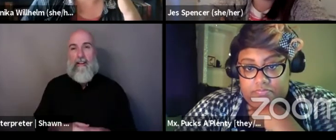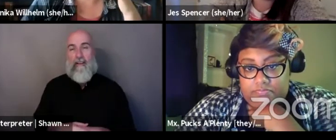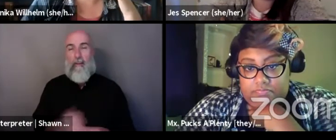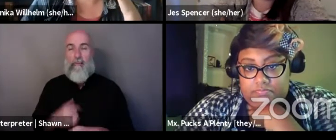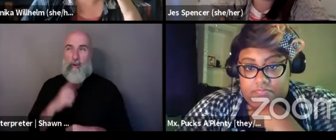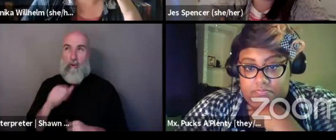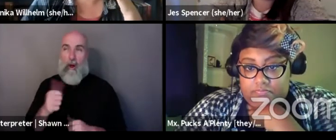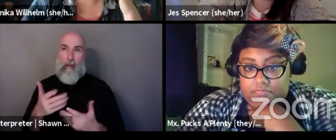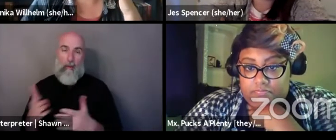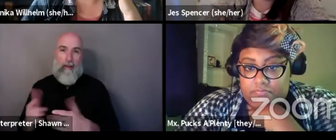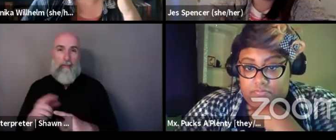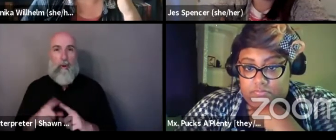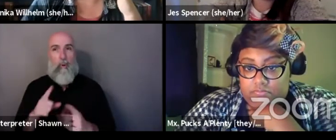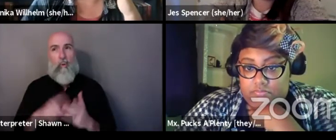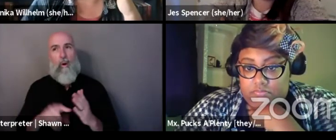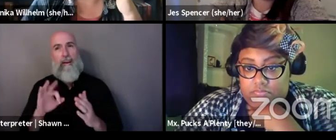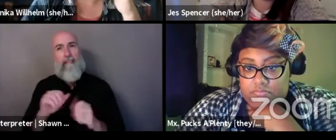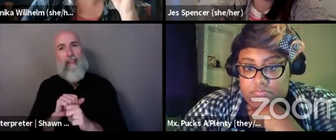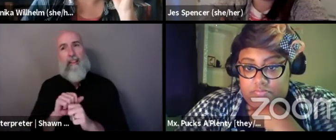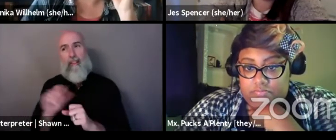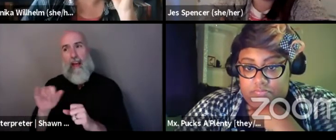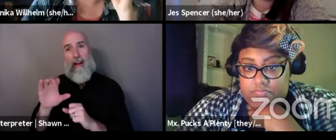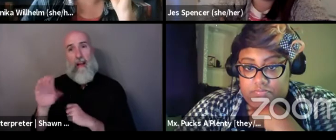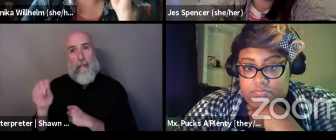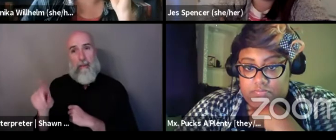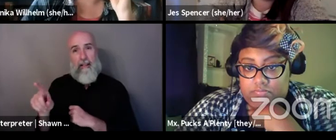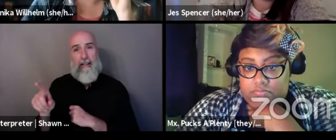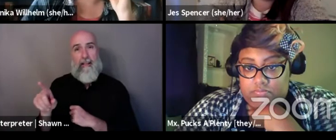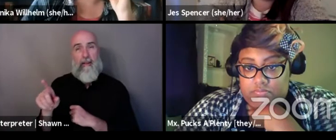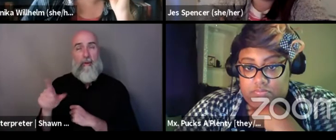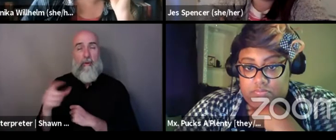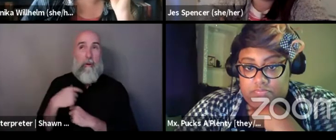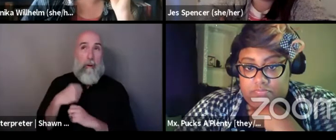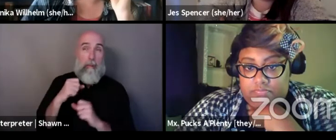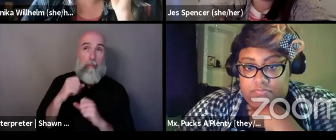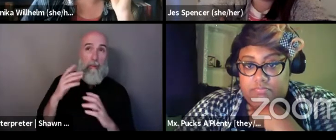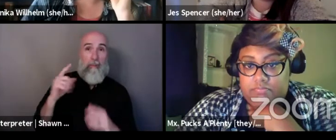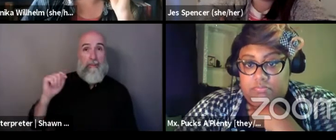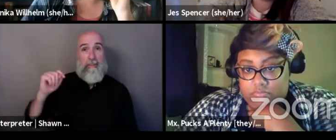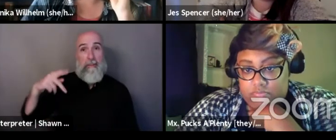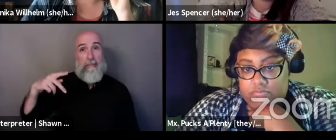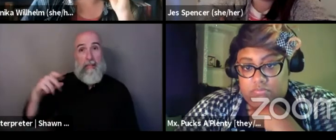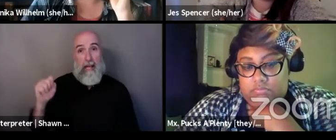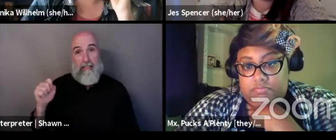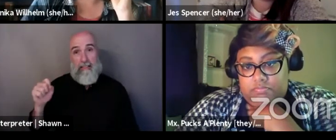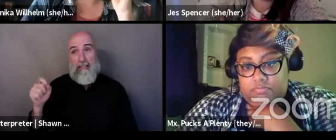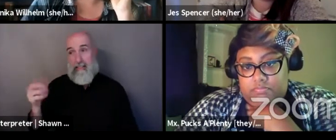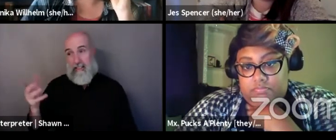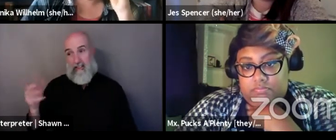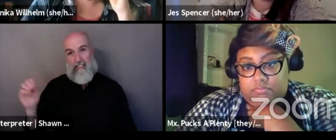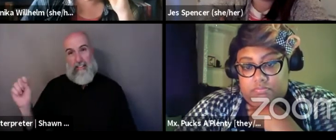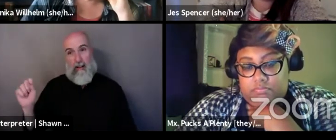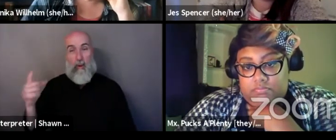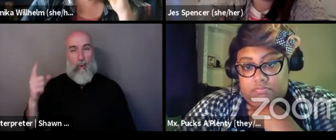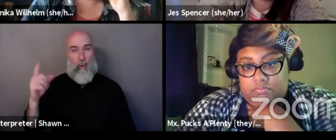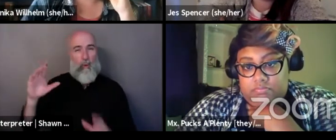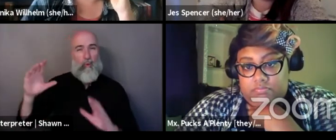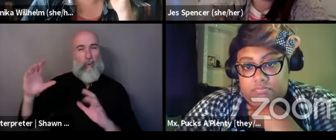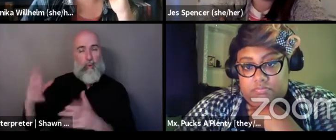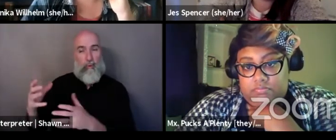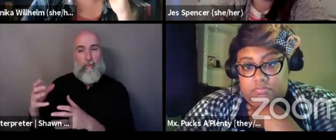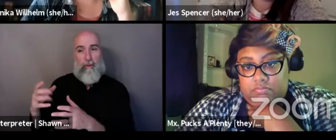ways, but what if there was a theater company who also, I mean, I'm thinking about TPS here in Seattle. There's a theater group that